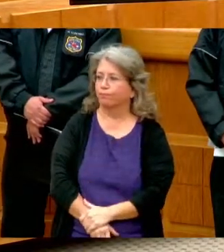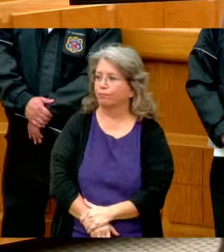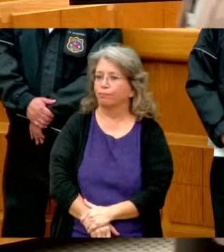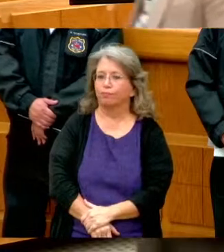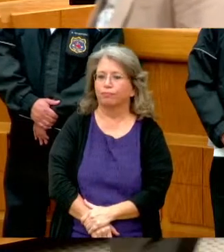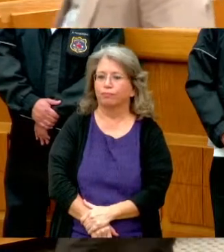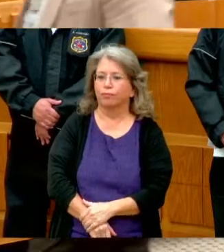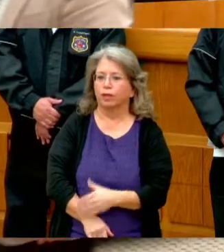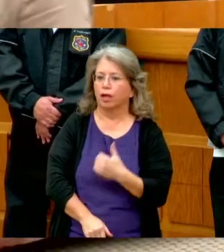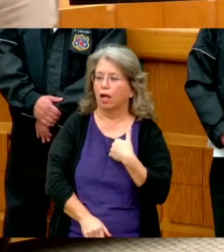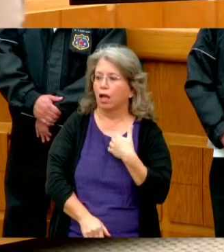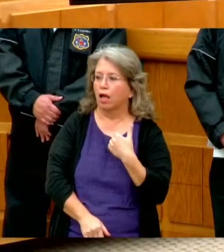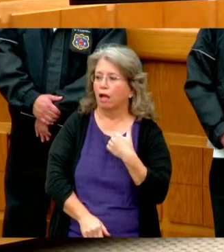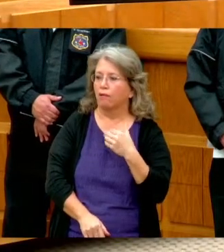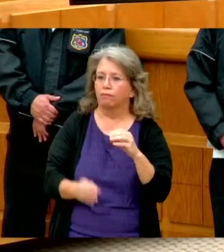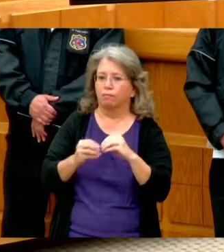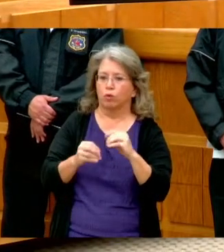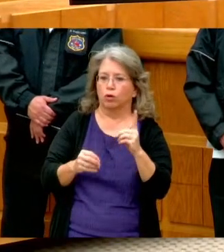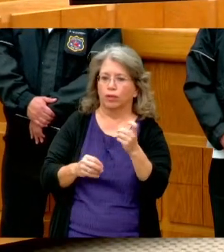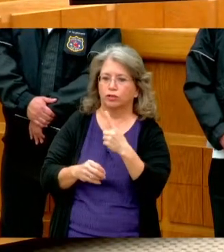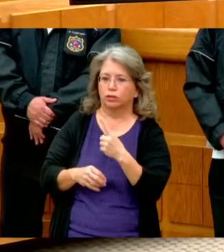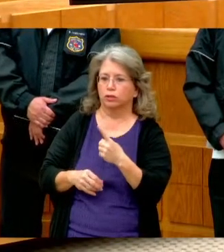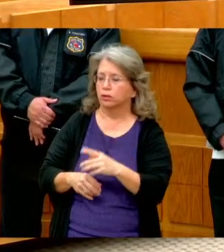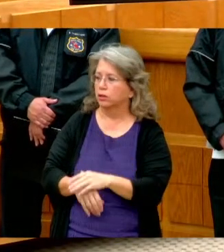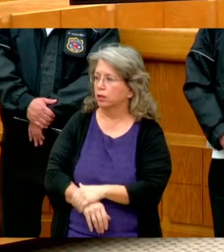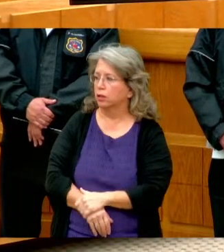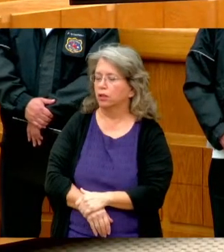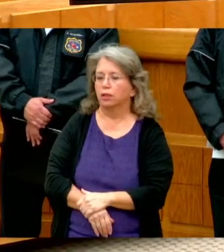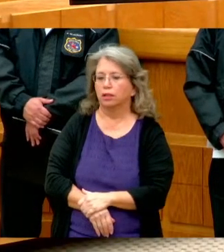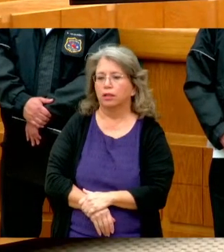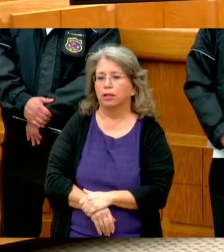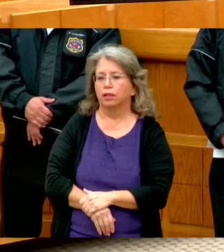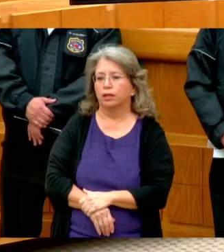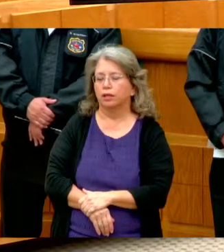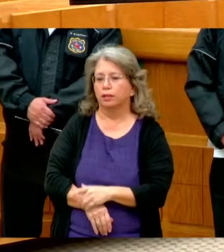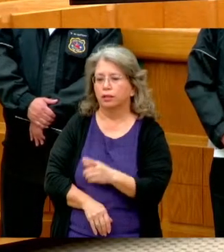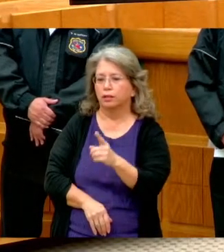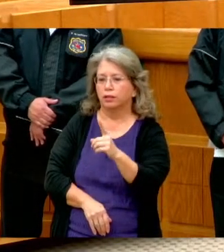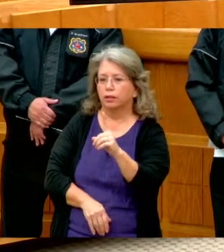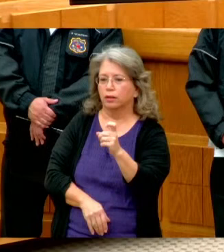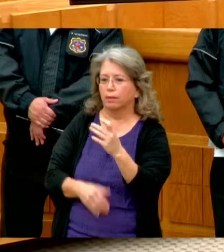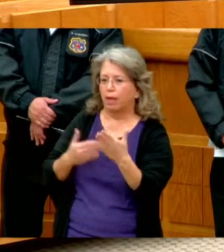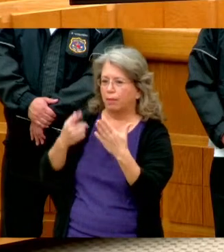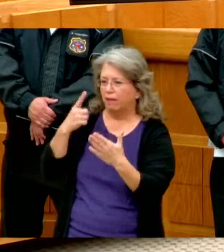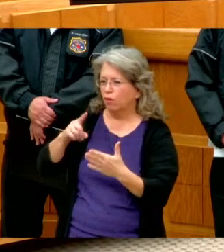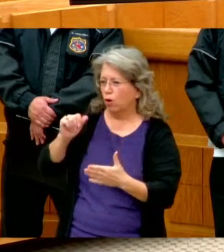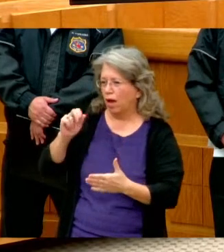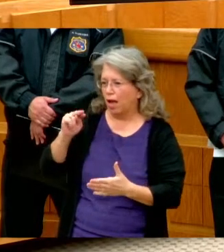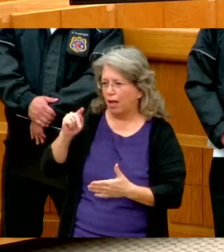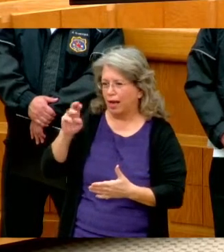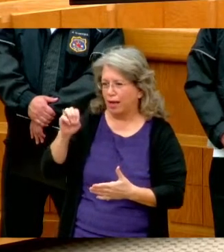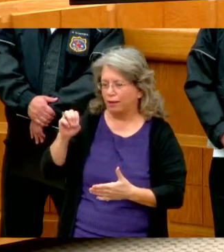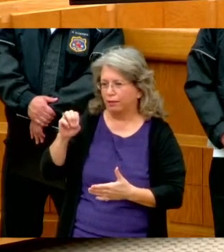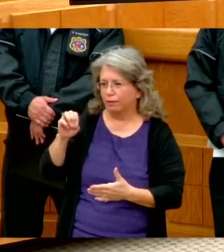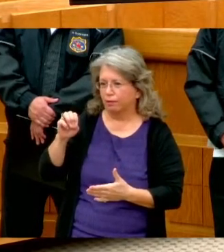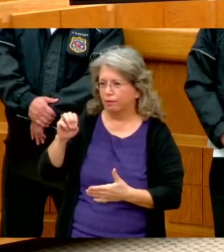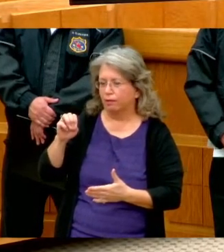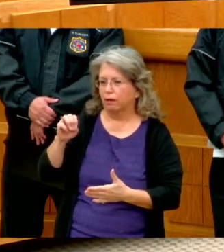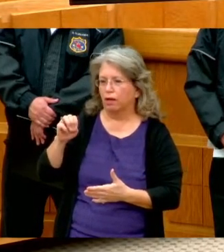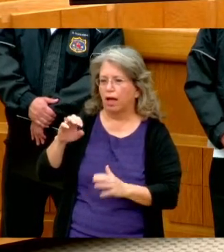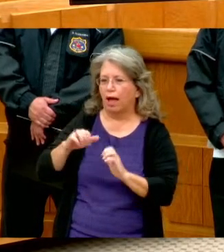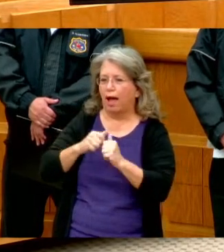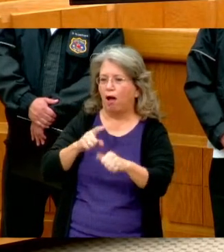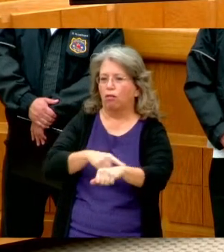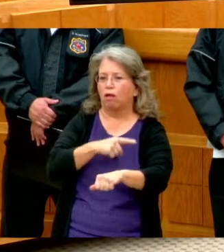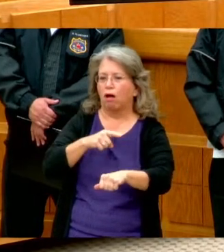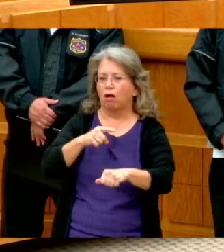I do have other questions as well. Do you want? Okay. And this might be a question for Annette. How long does it take on average to